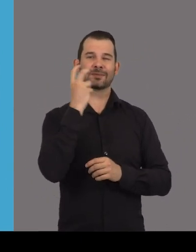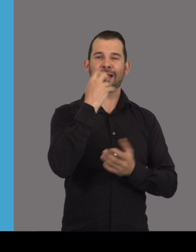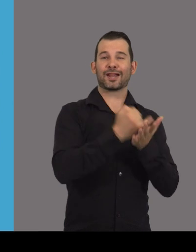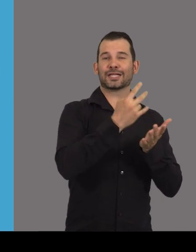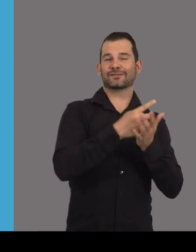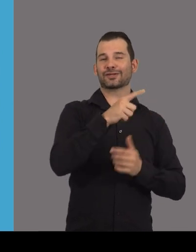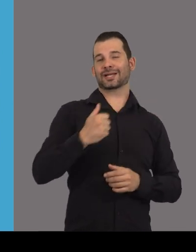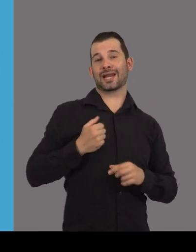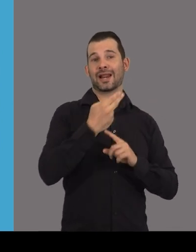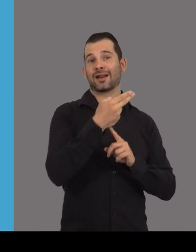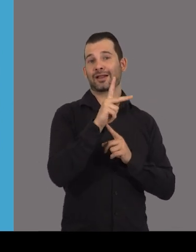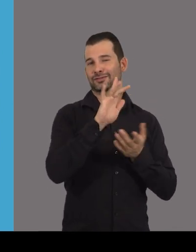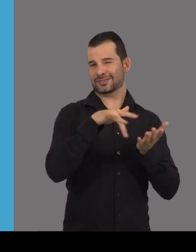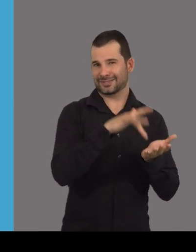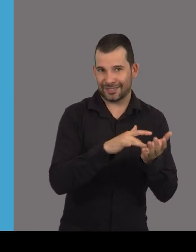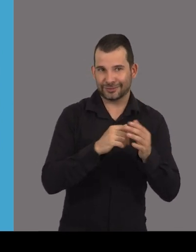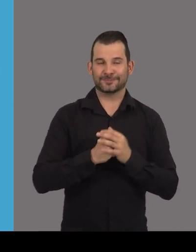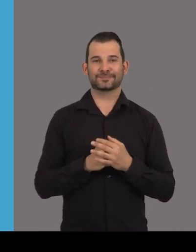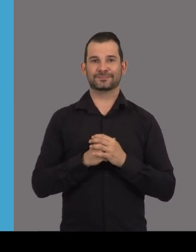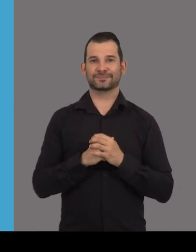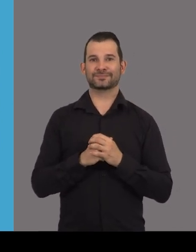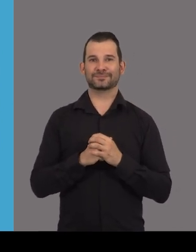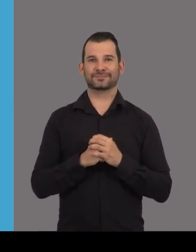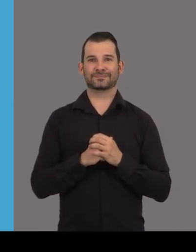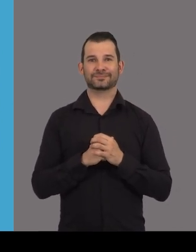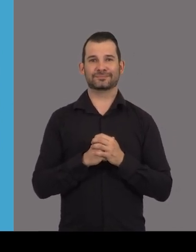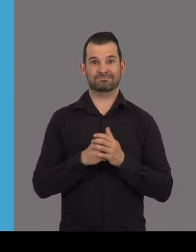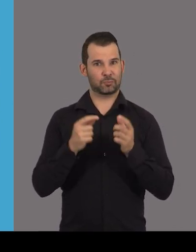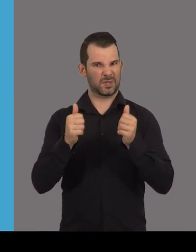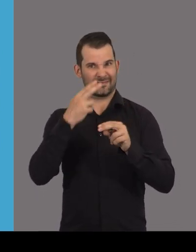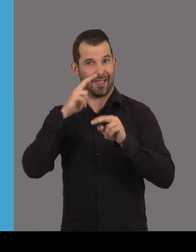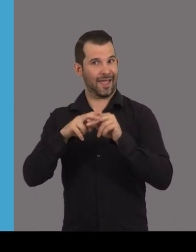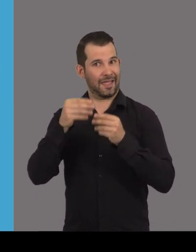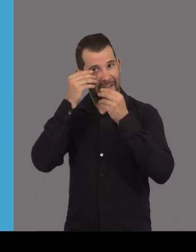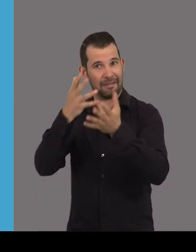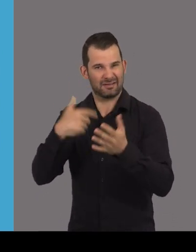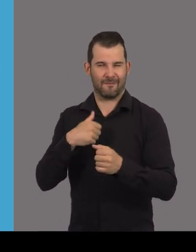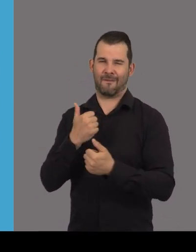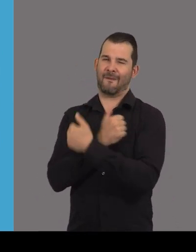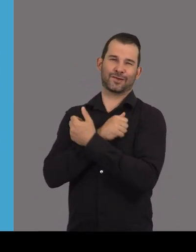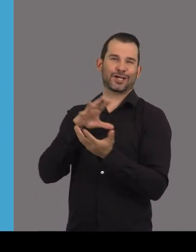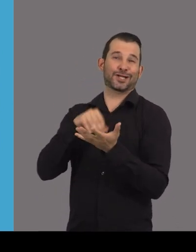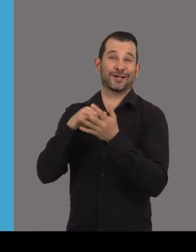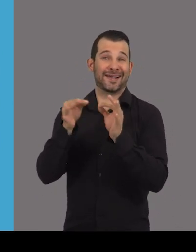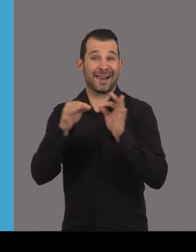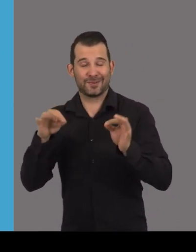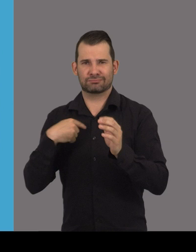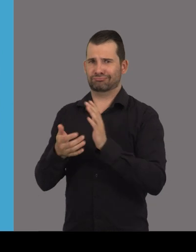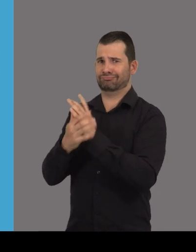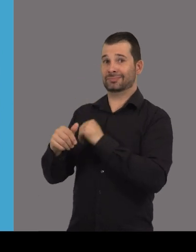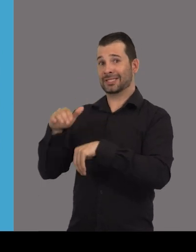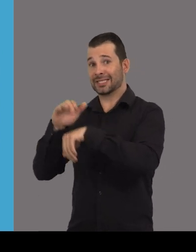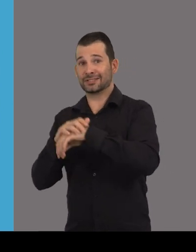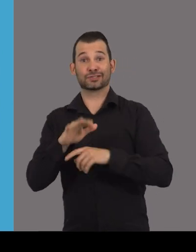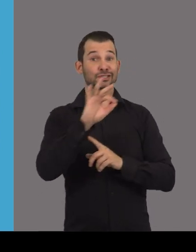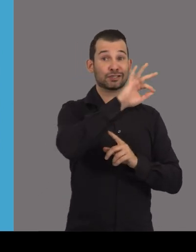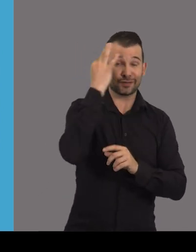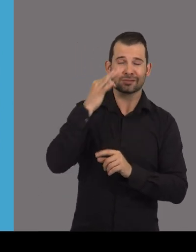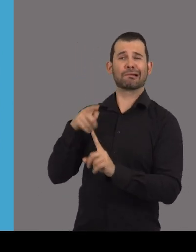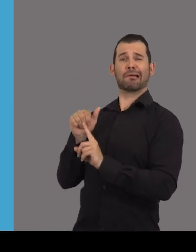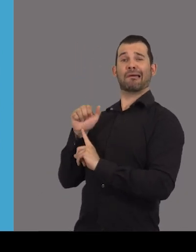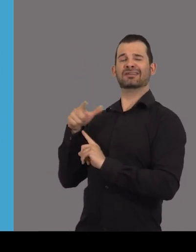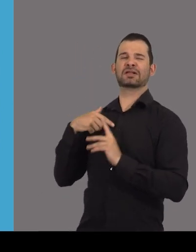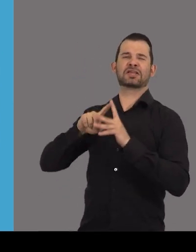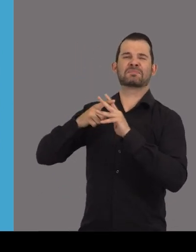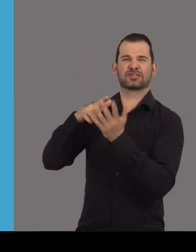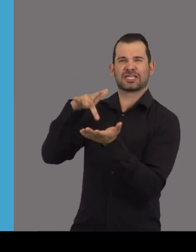and I am also a deafblind intervenor at the Canadian Helen Keller Centre. A quick fun fact is that I love learning languages. I'm fluent in English and